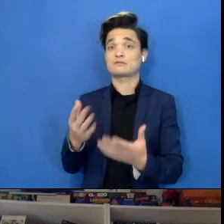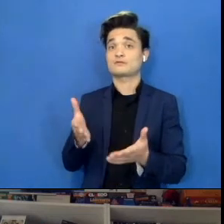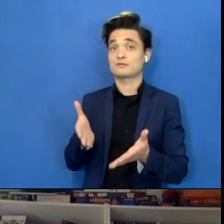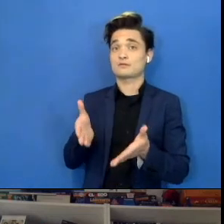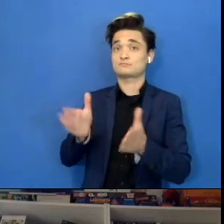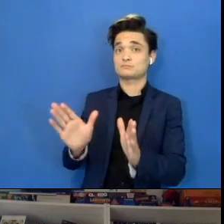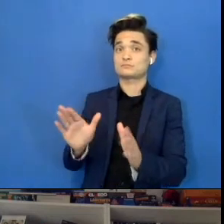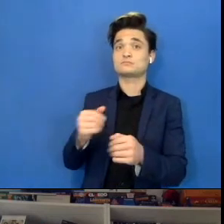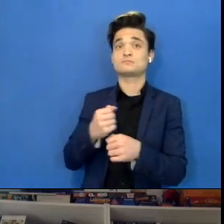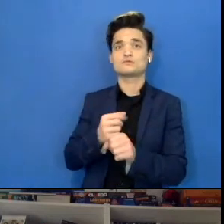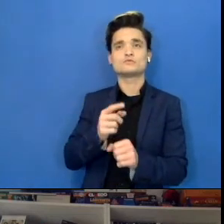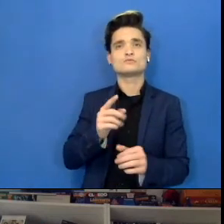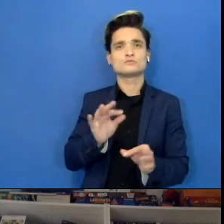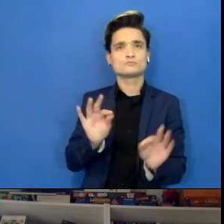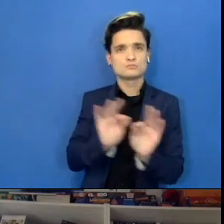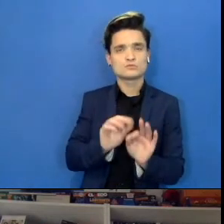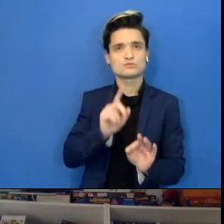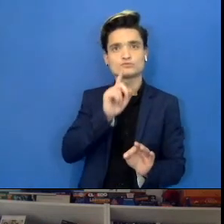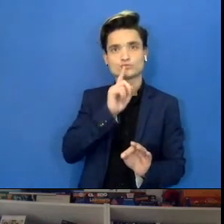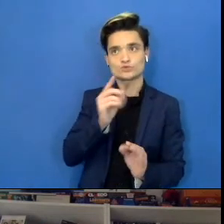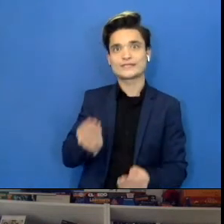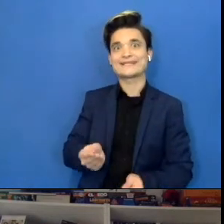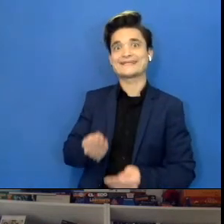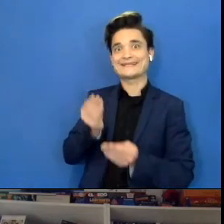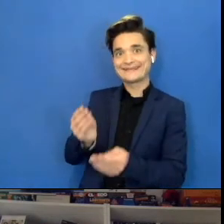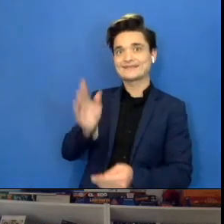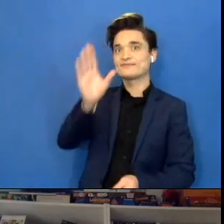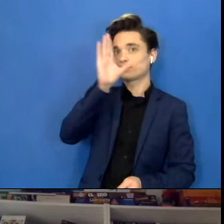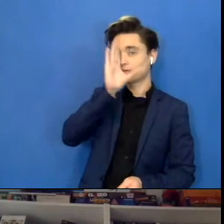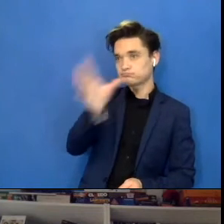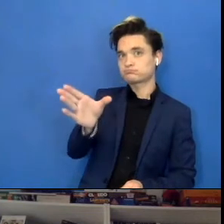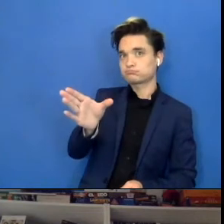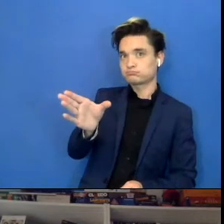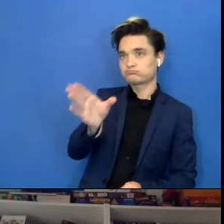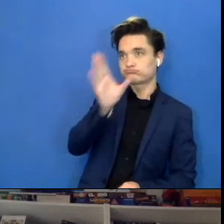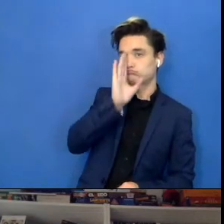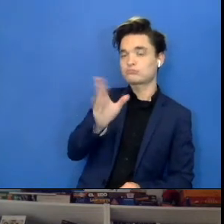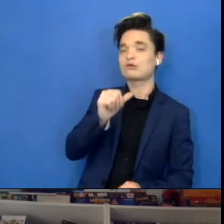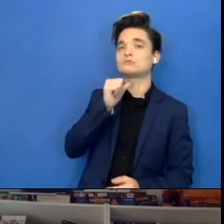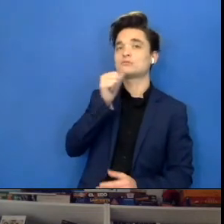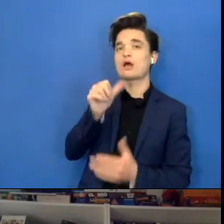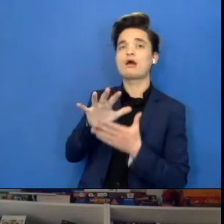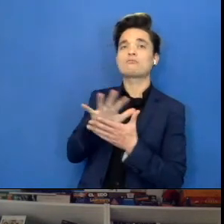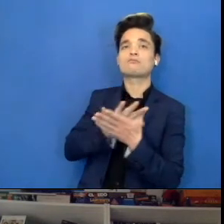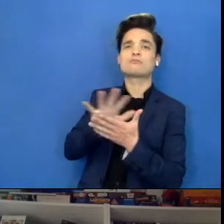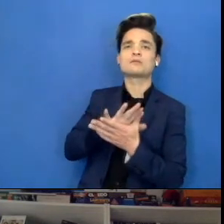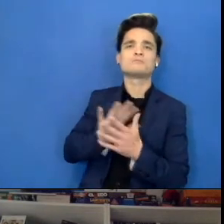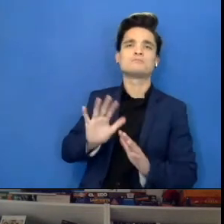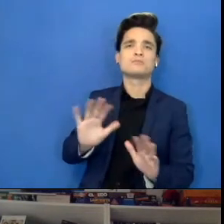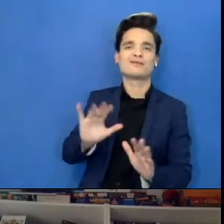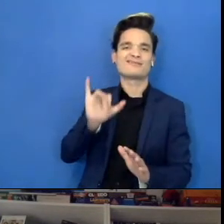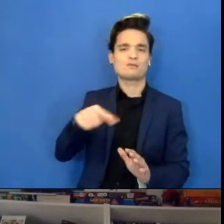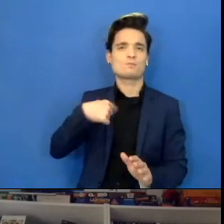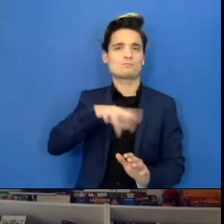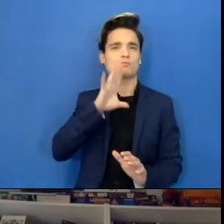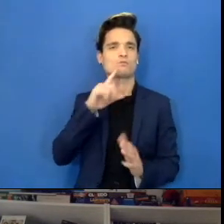is given, truly given. And that's one of the things I'd like to talk about. So let's start from consent. And first of all, I'd like to start